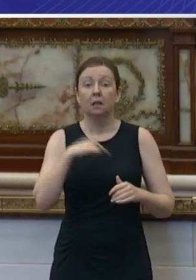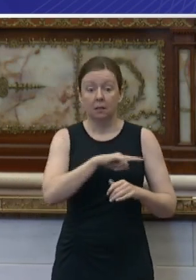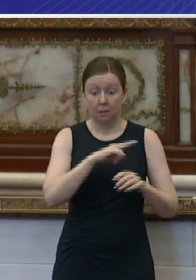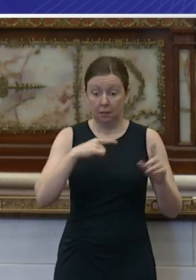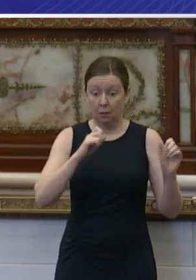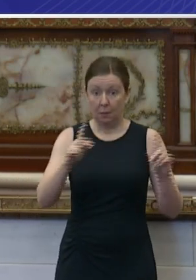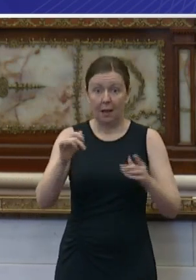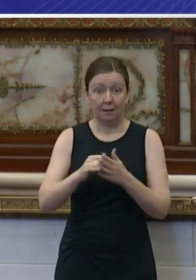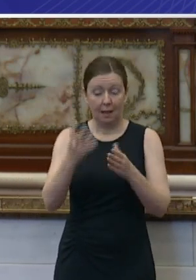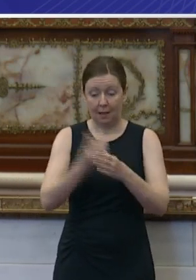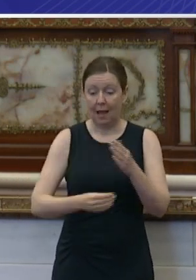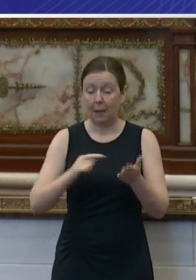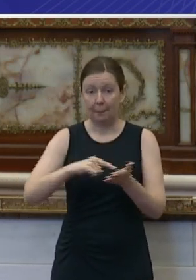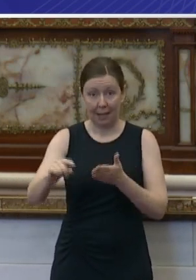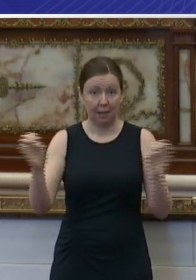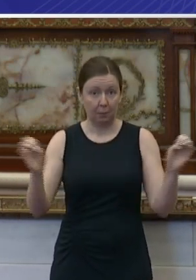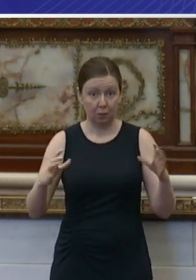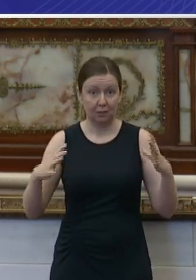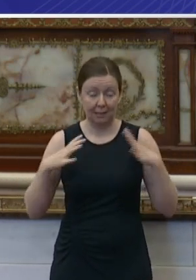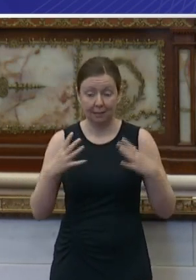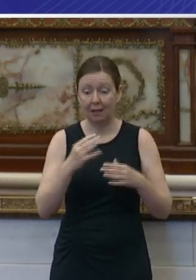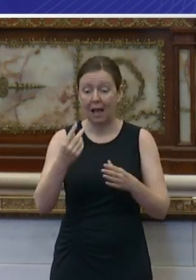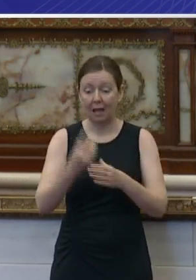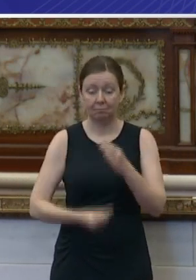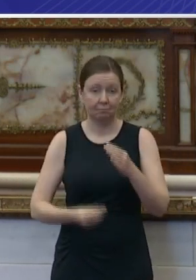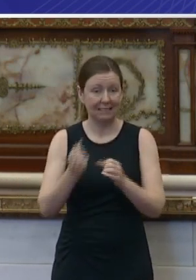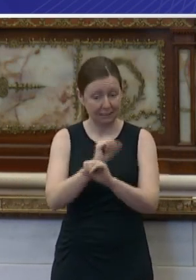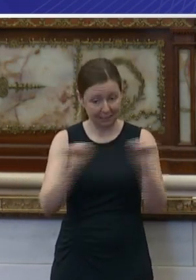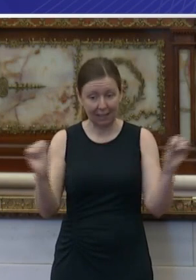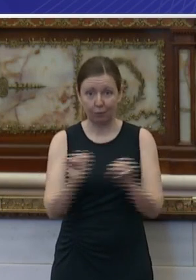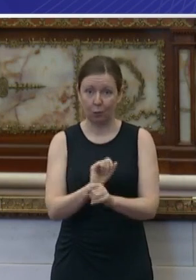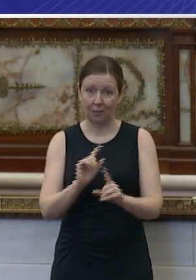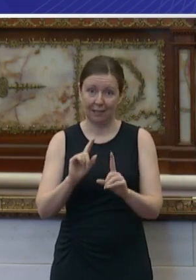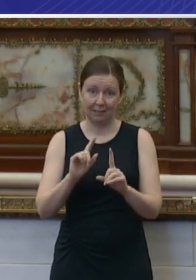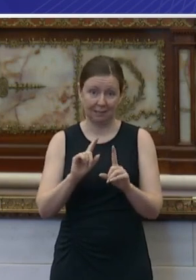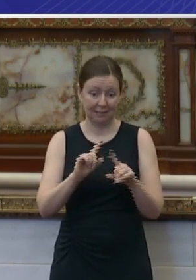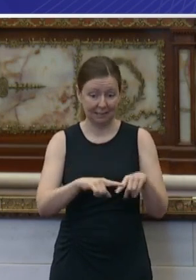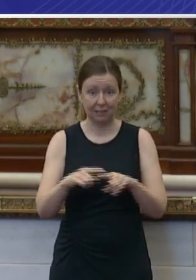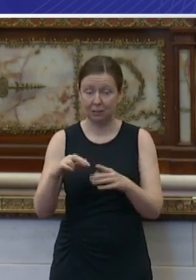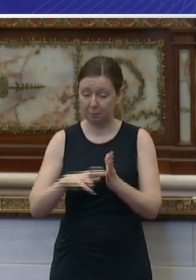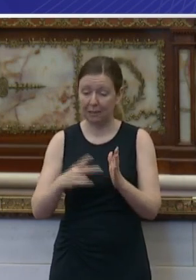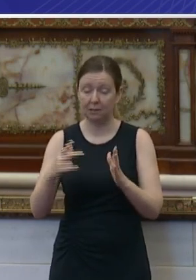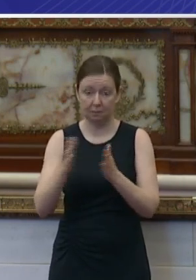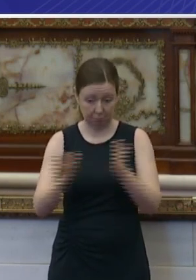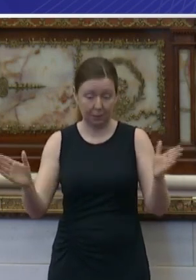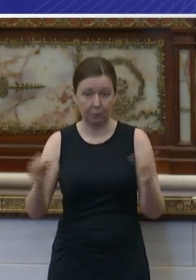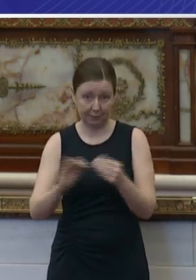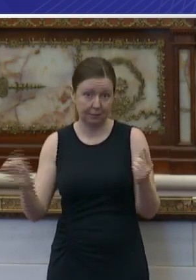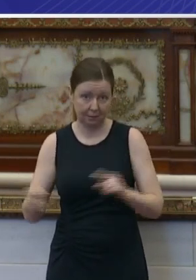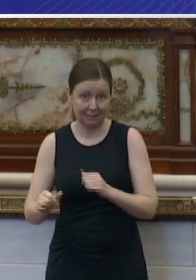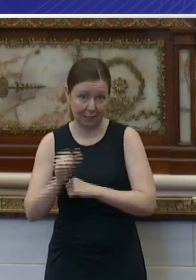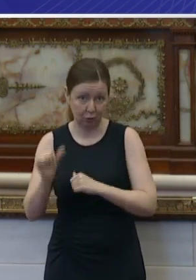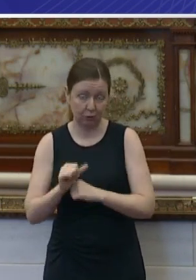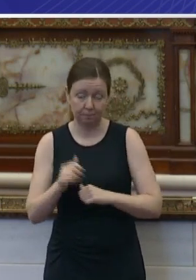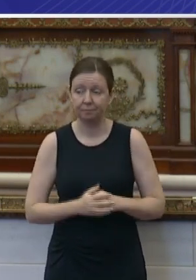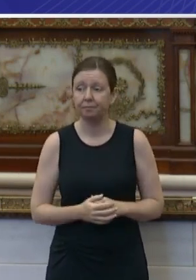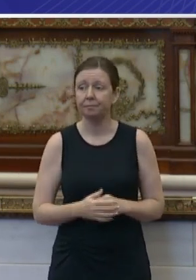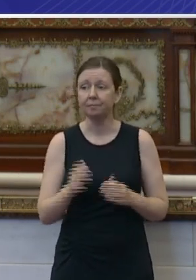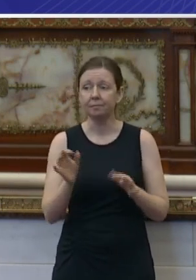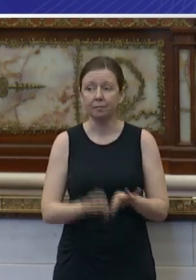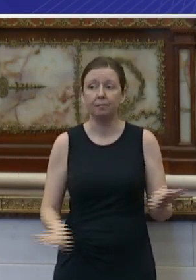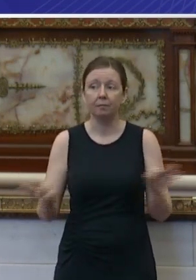that lack paid emergency leave and lack safe working conditions, imperiling the public. It is important that